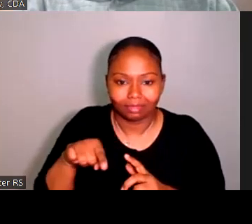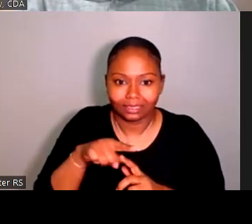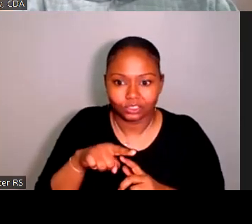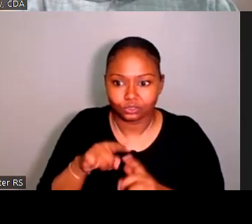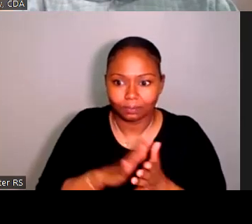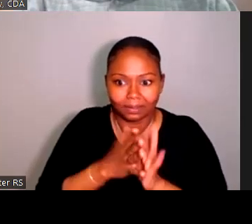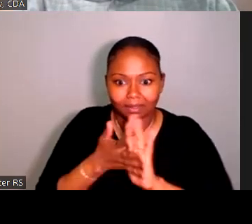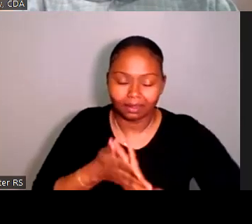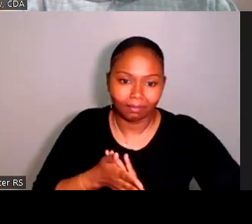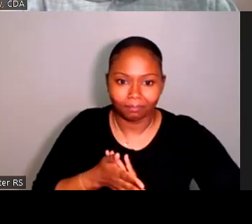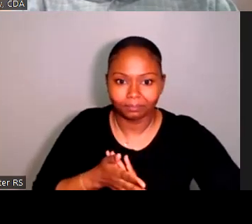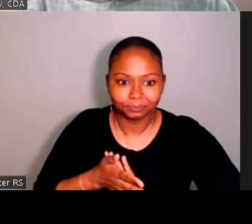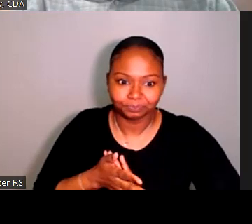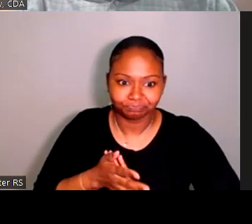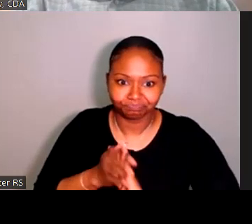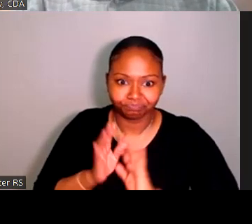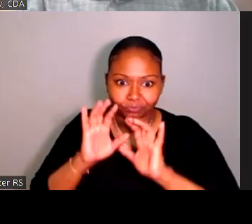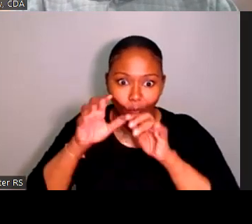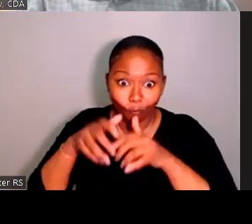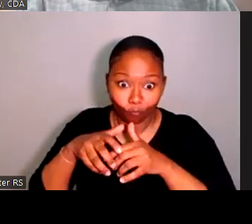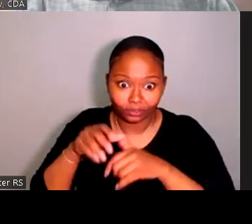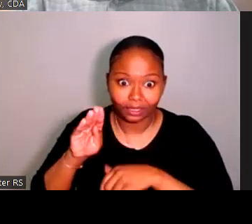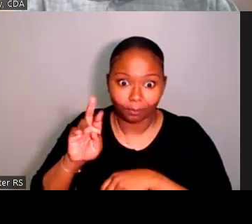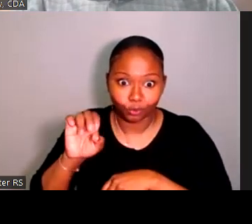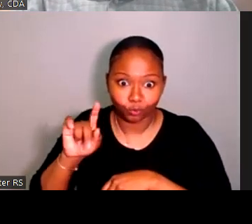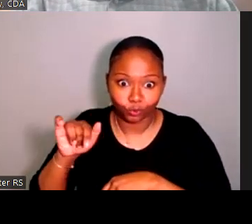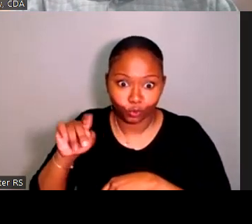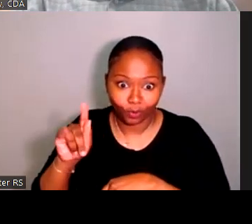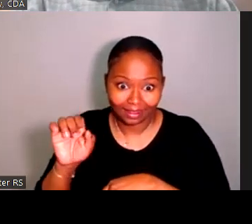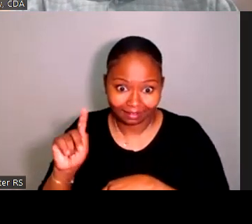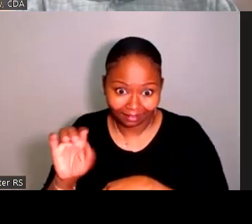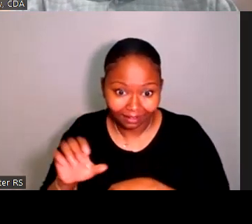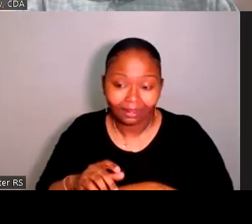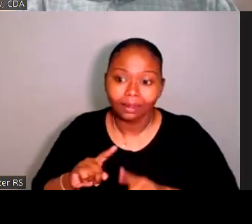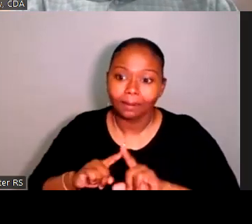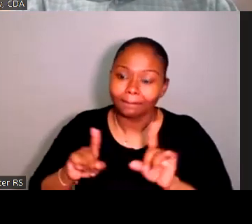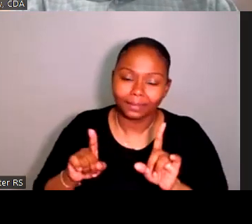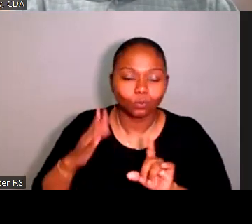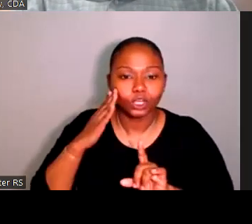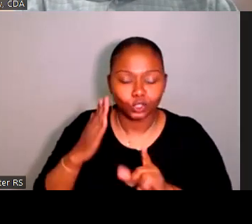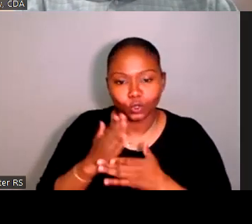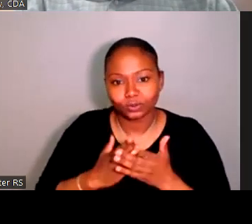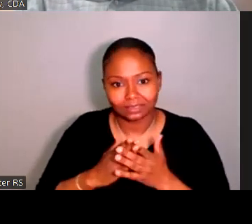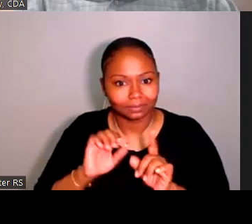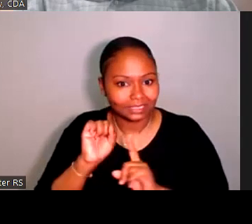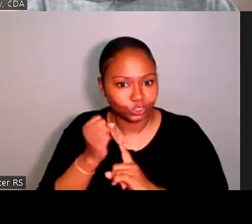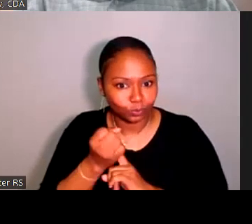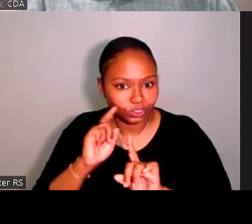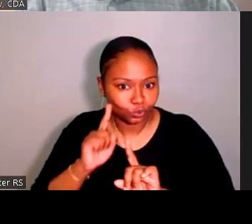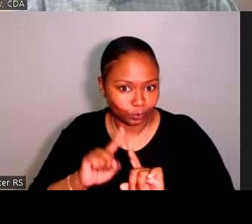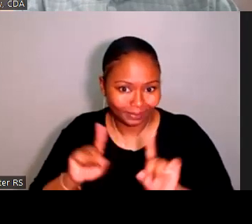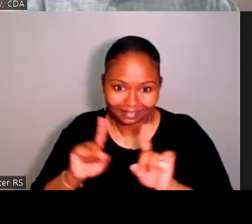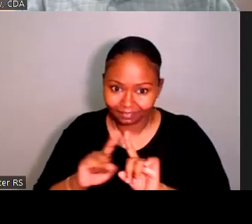of emergency, time's vital, but it does strike me that every emergency is going to be different. I mean, the COVID pandemic was one